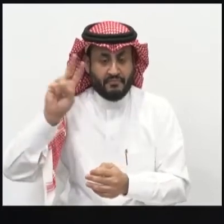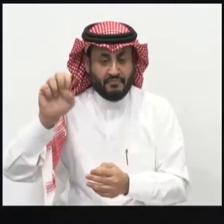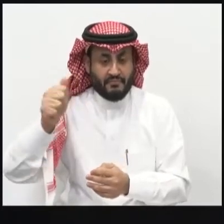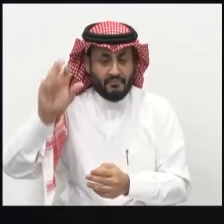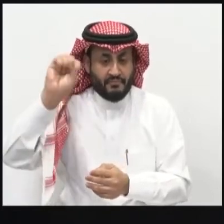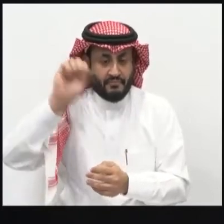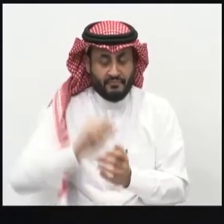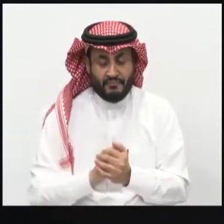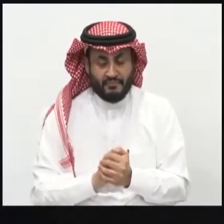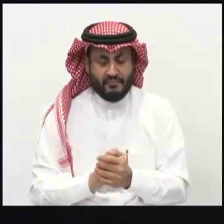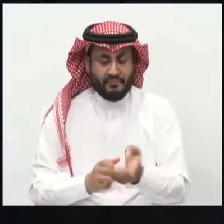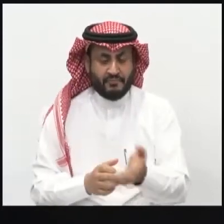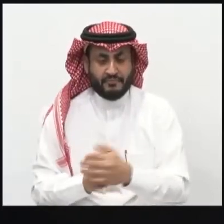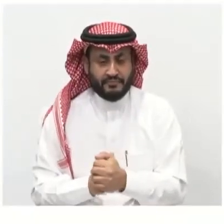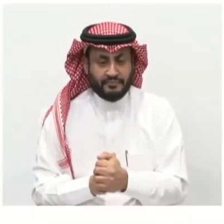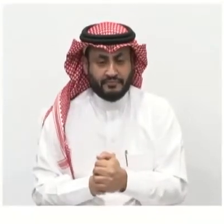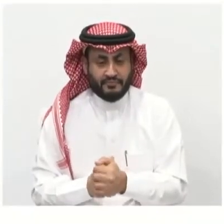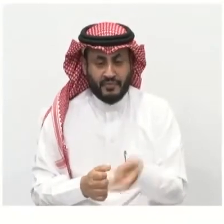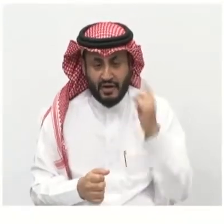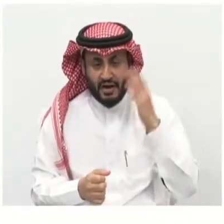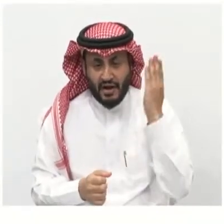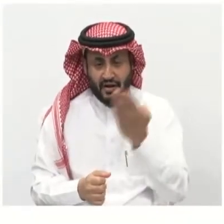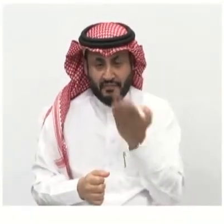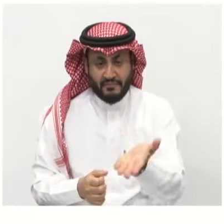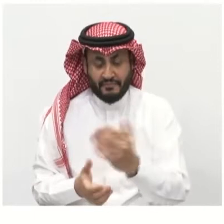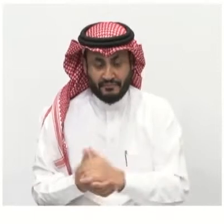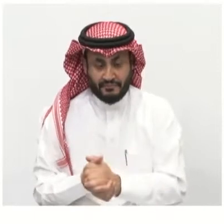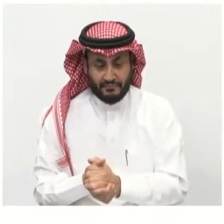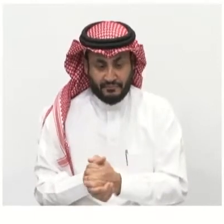and read what we just heard.